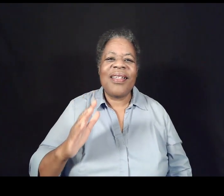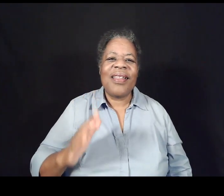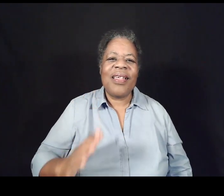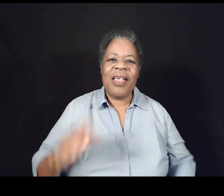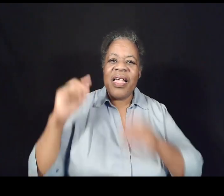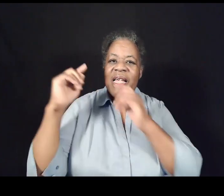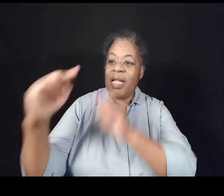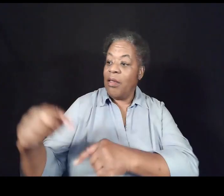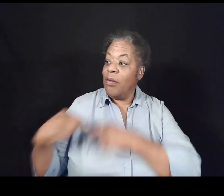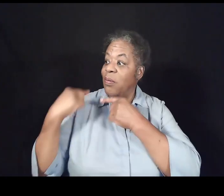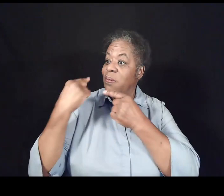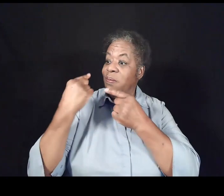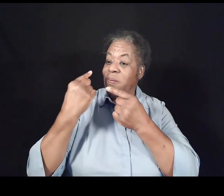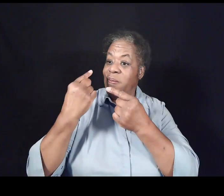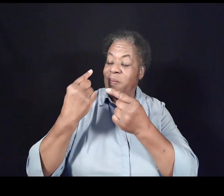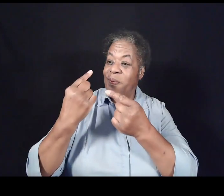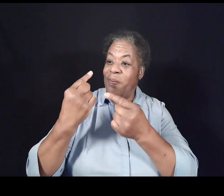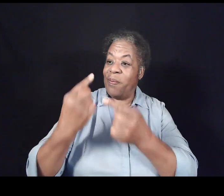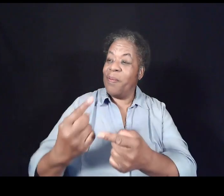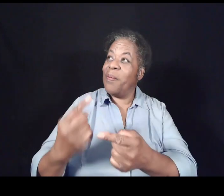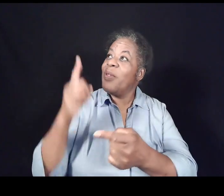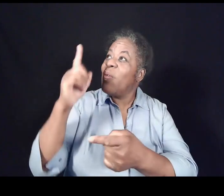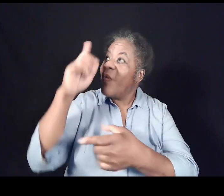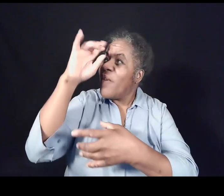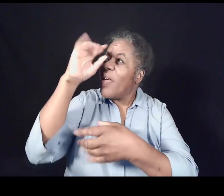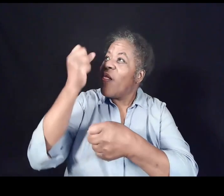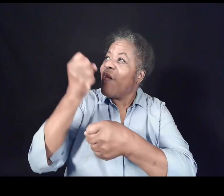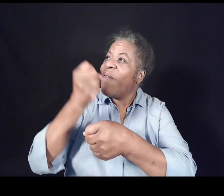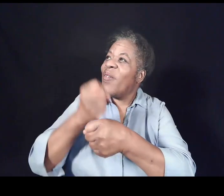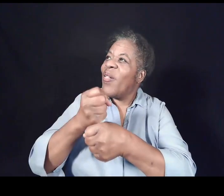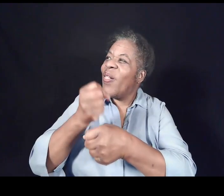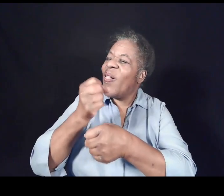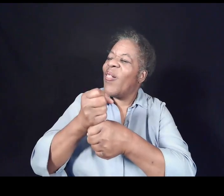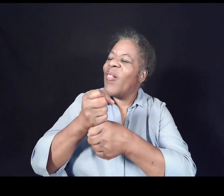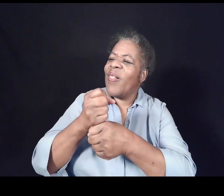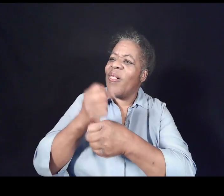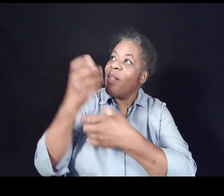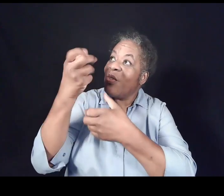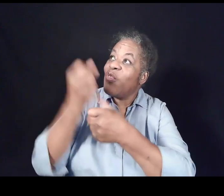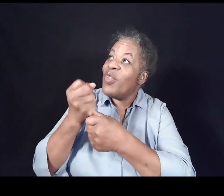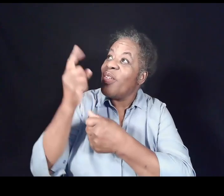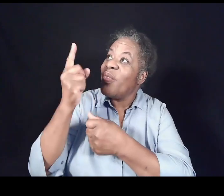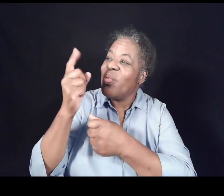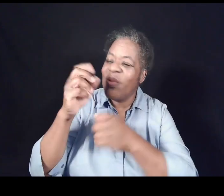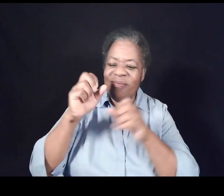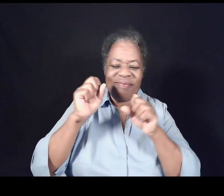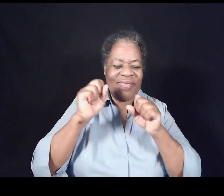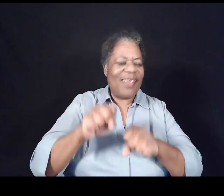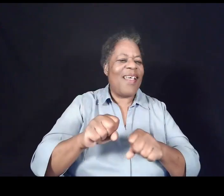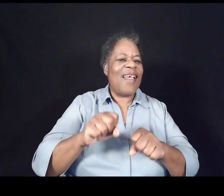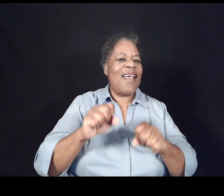And all my life you have been faithful.